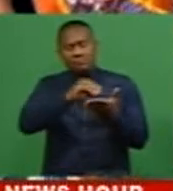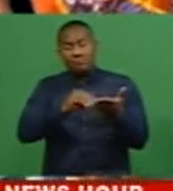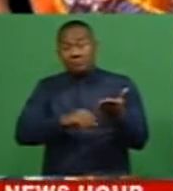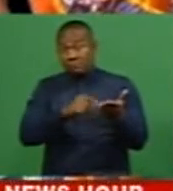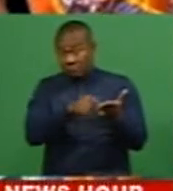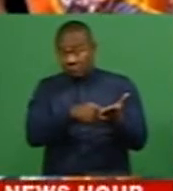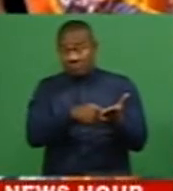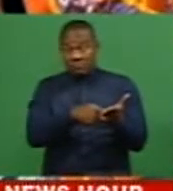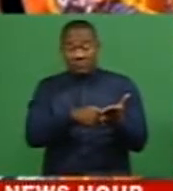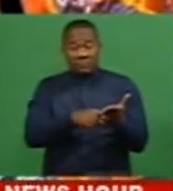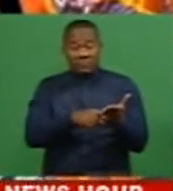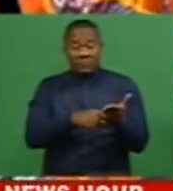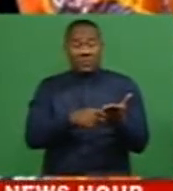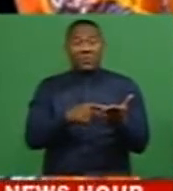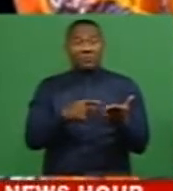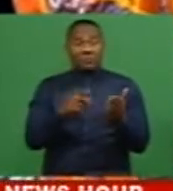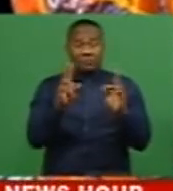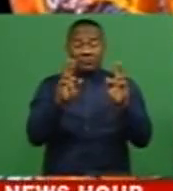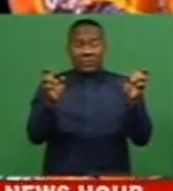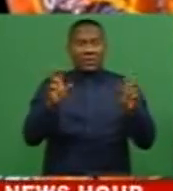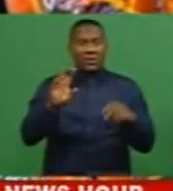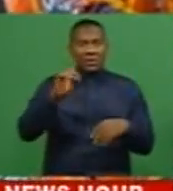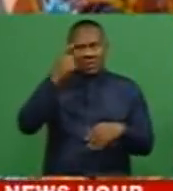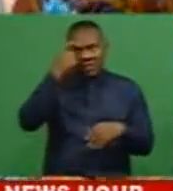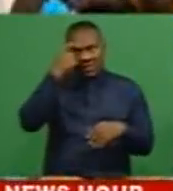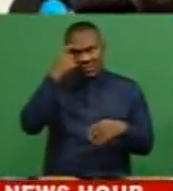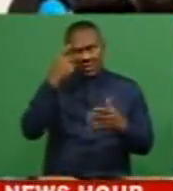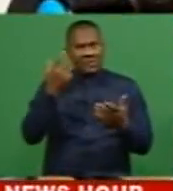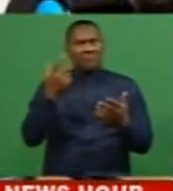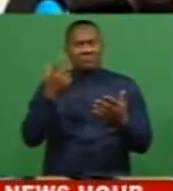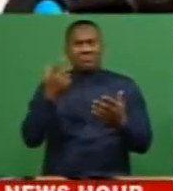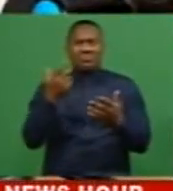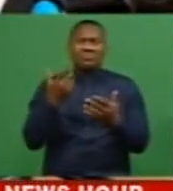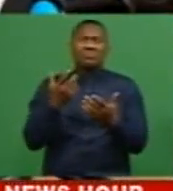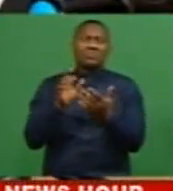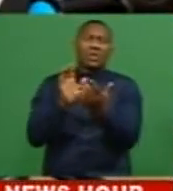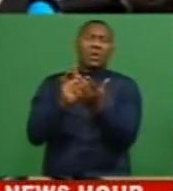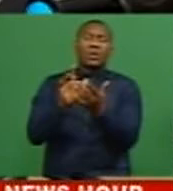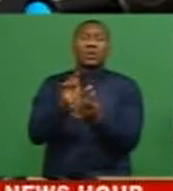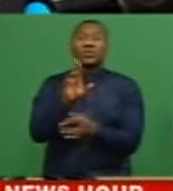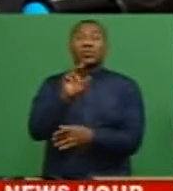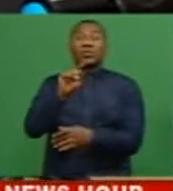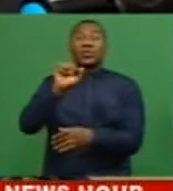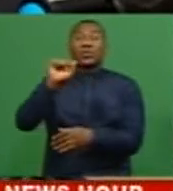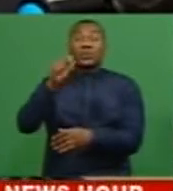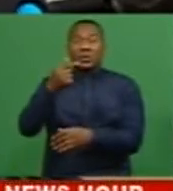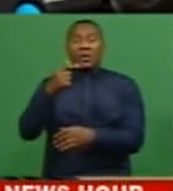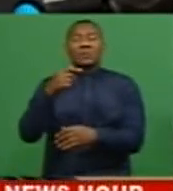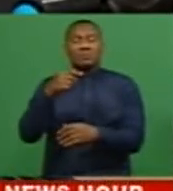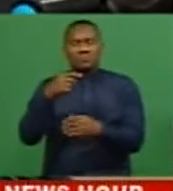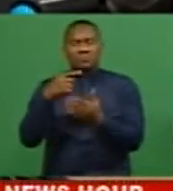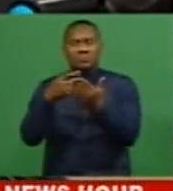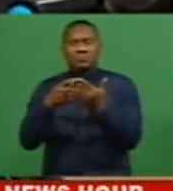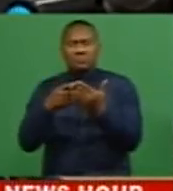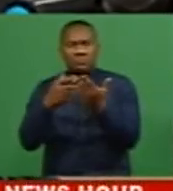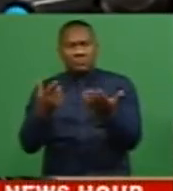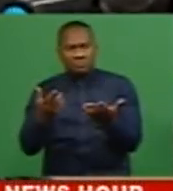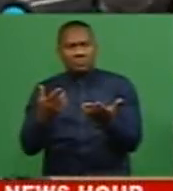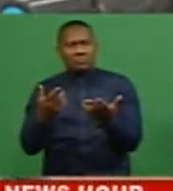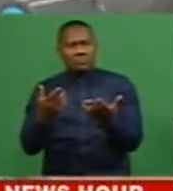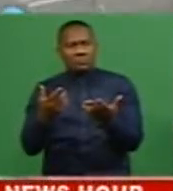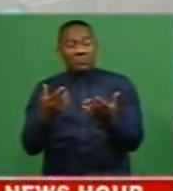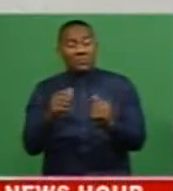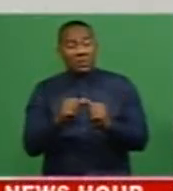said government has engaged with UTAG and updated the association accordingly. Meanwhile, government has directed that NUST should